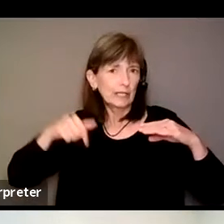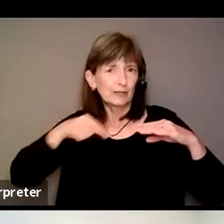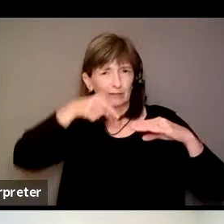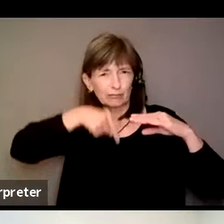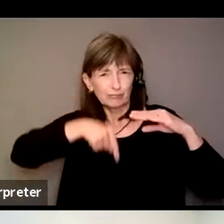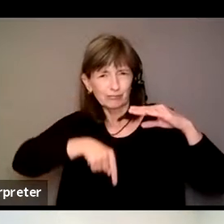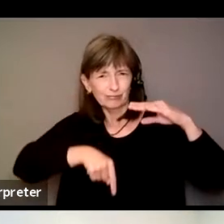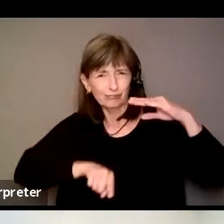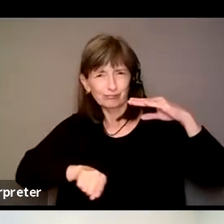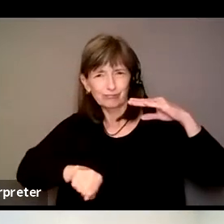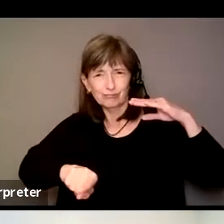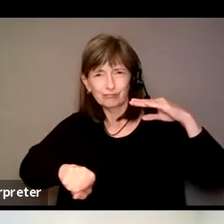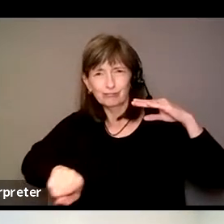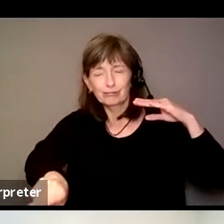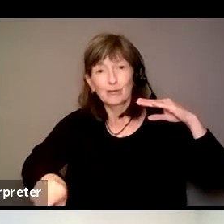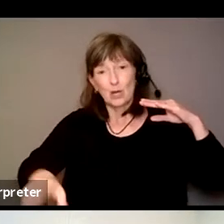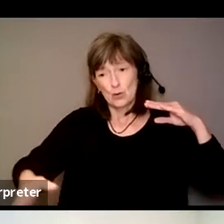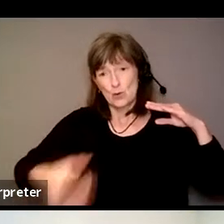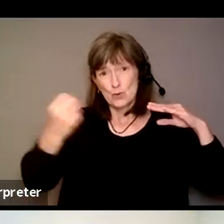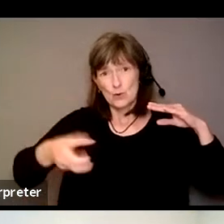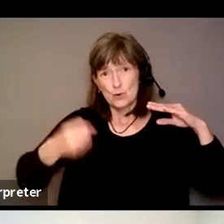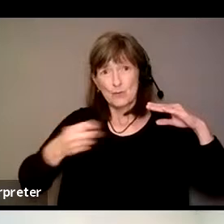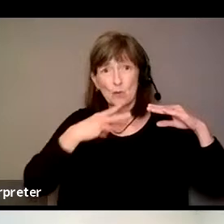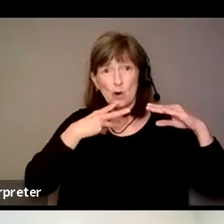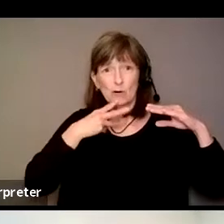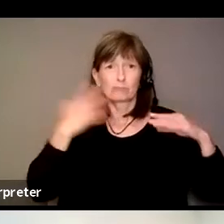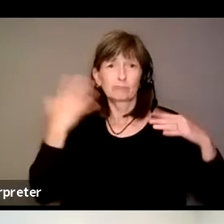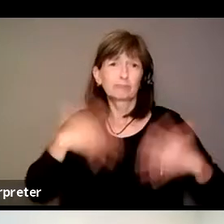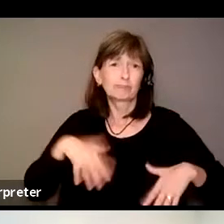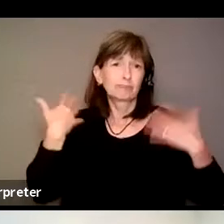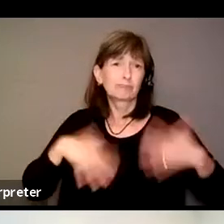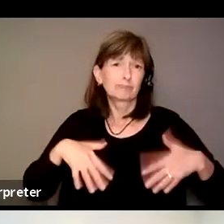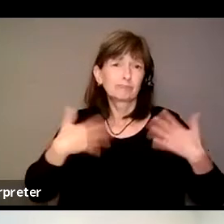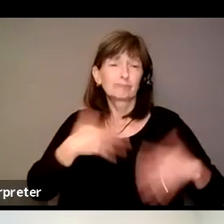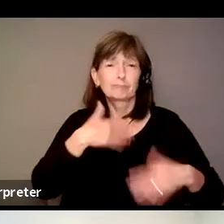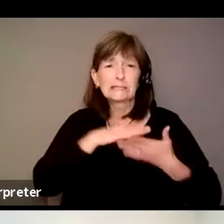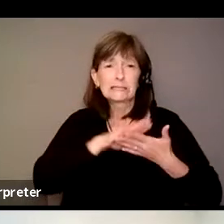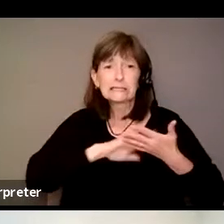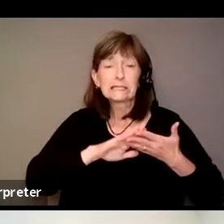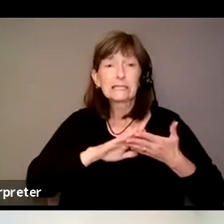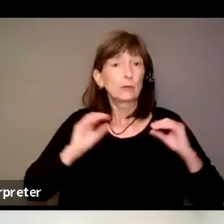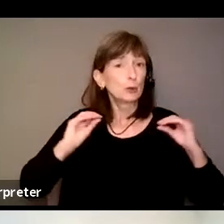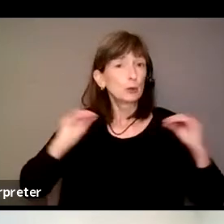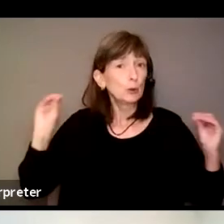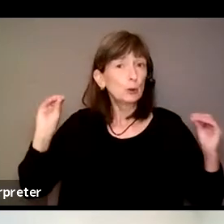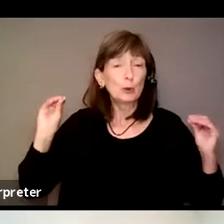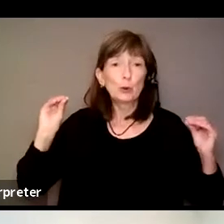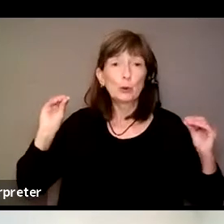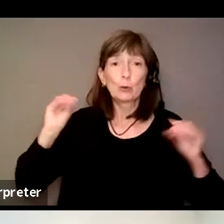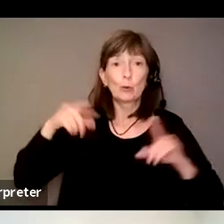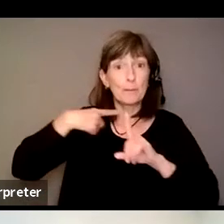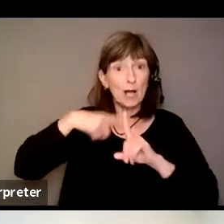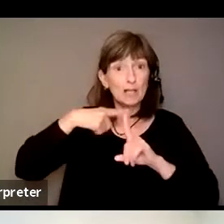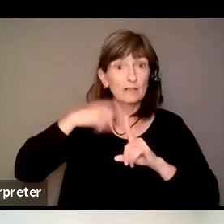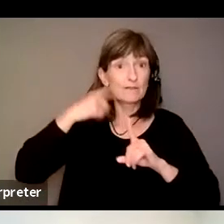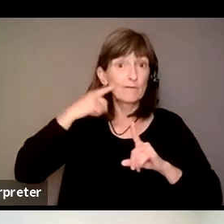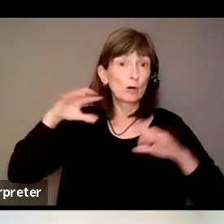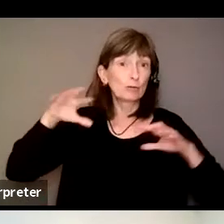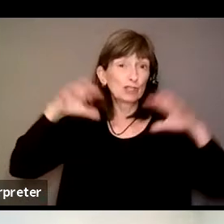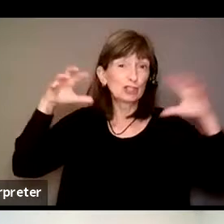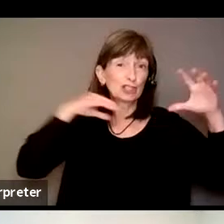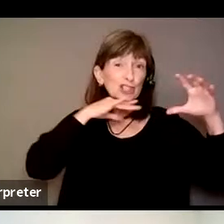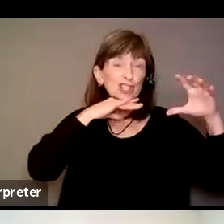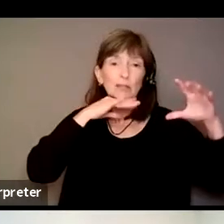that's such a benefit to the town. We're emissions free. We're clean, we're green. But the greatest thing I